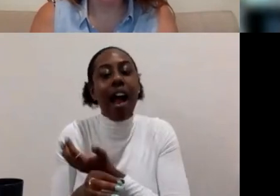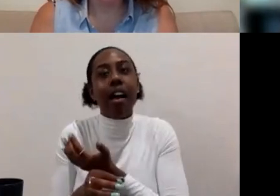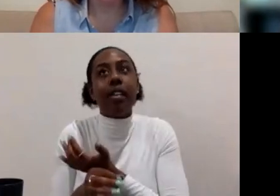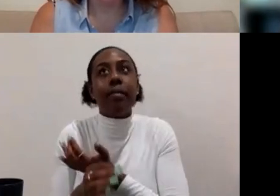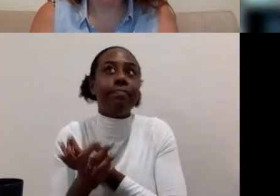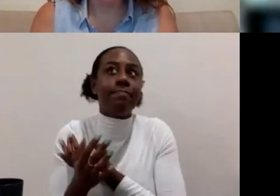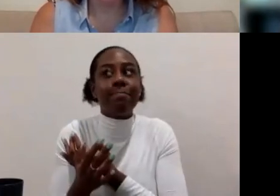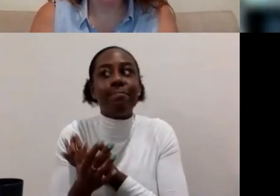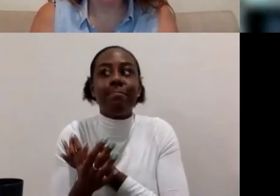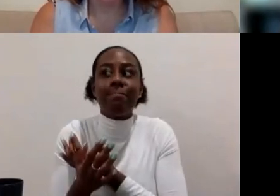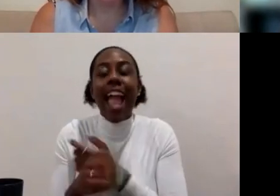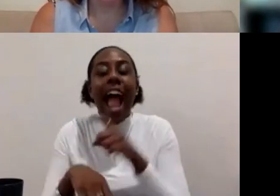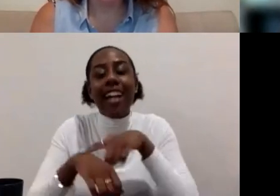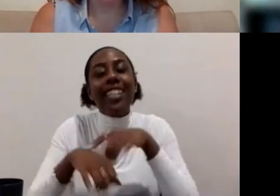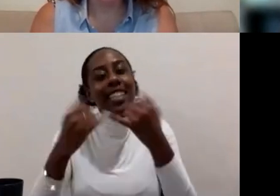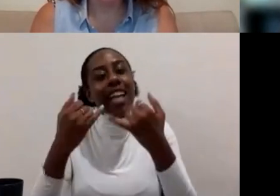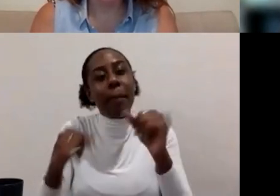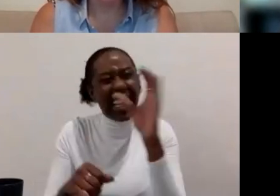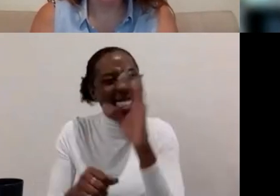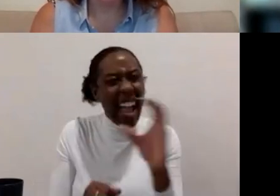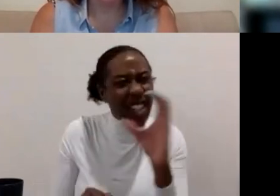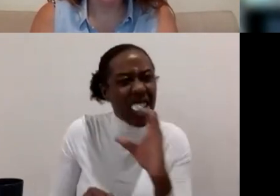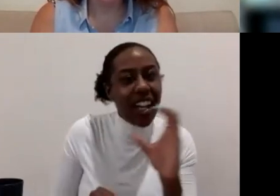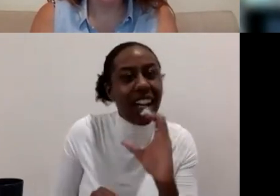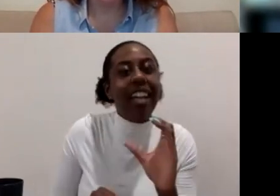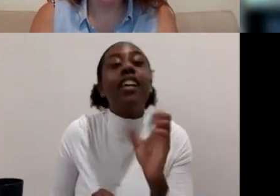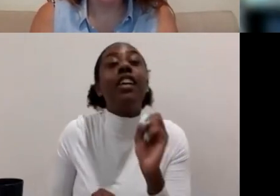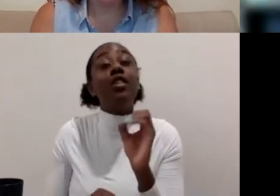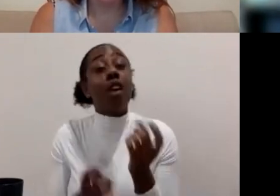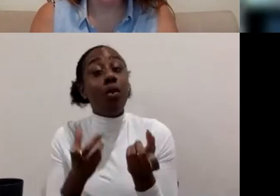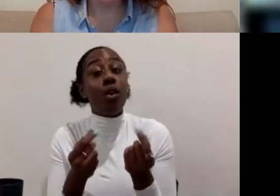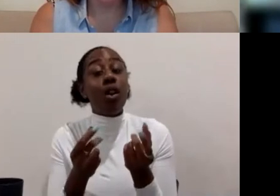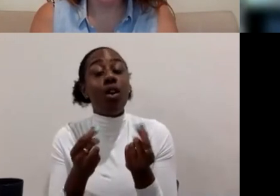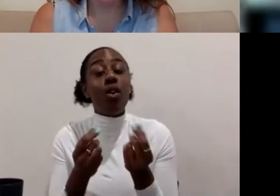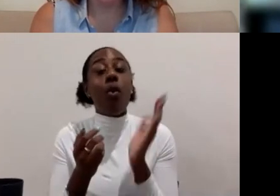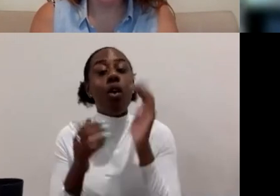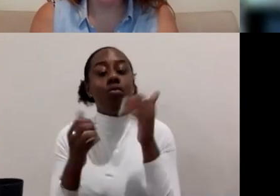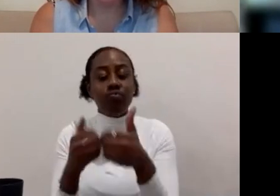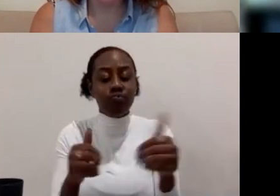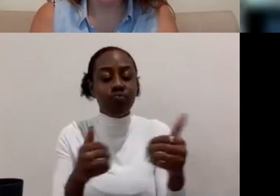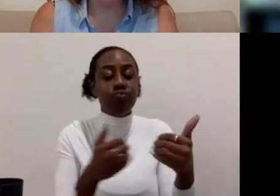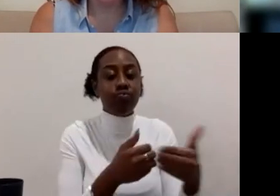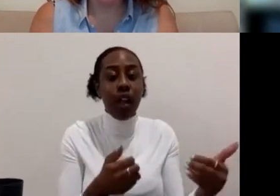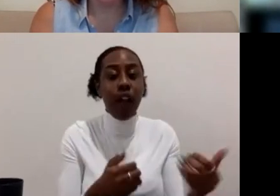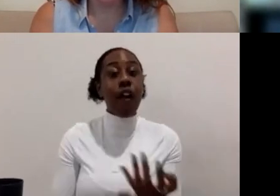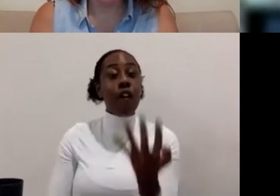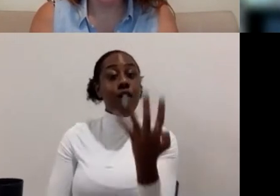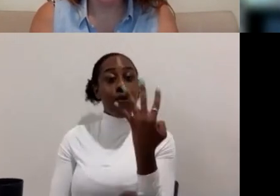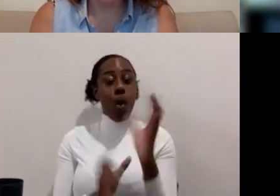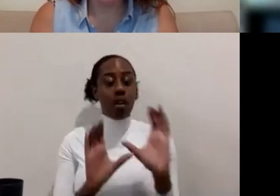for our timeline scavenger hunt. And what we're going to do is just break up into four groups.